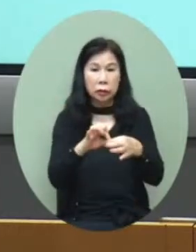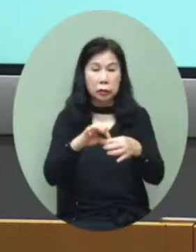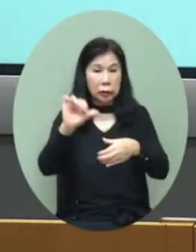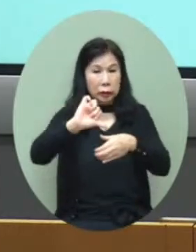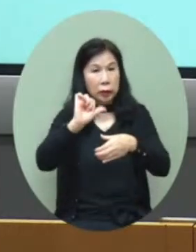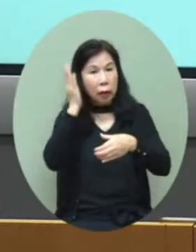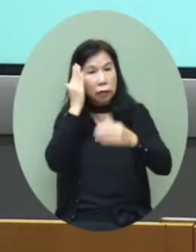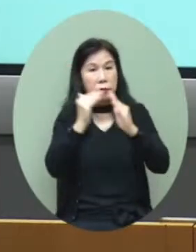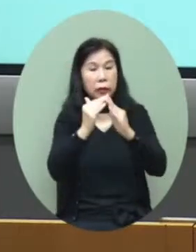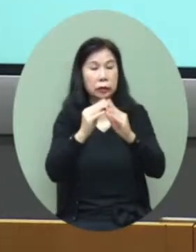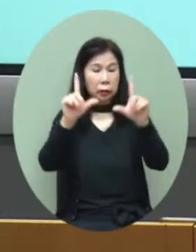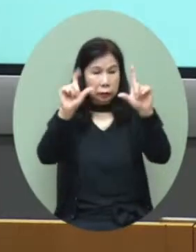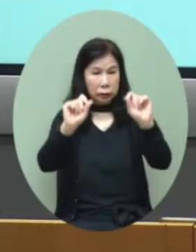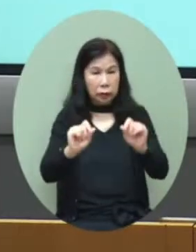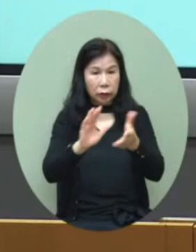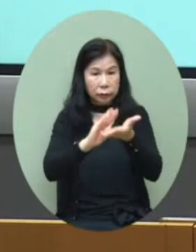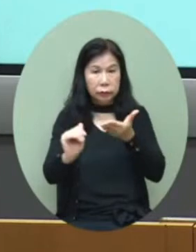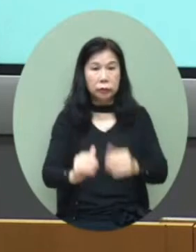hotels, the